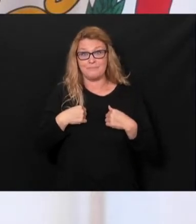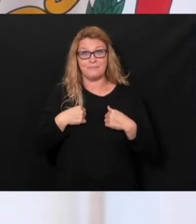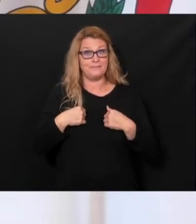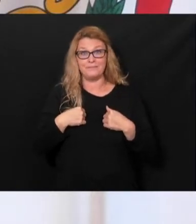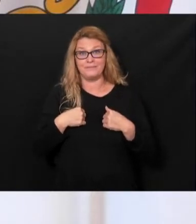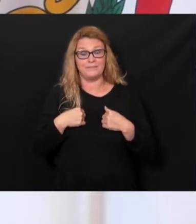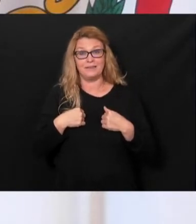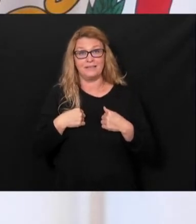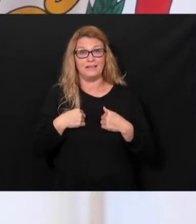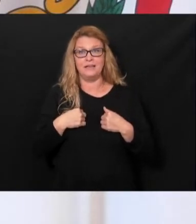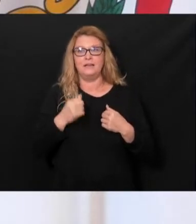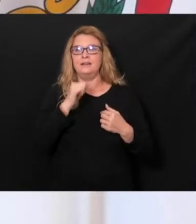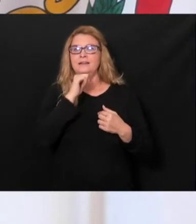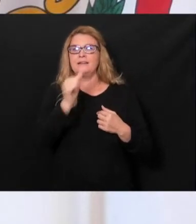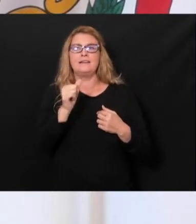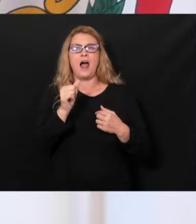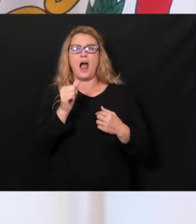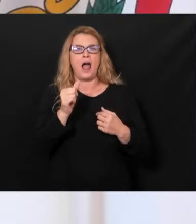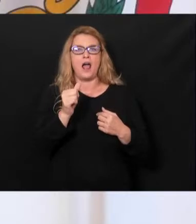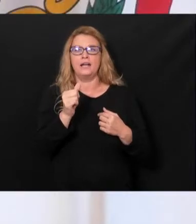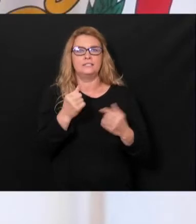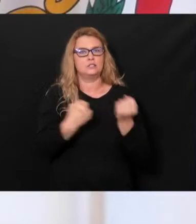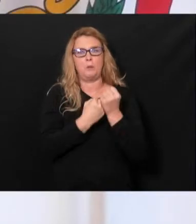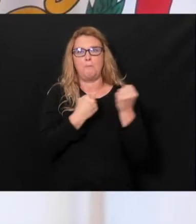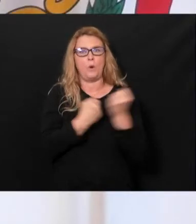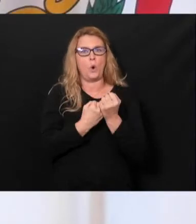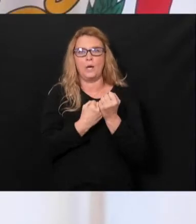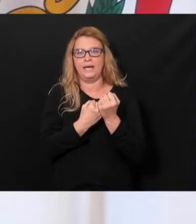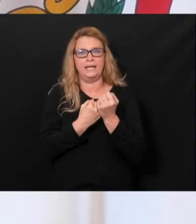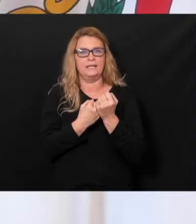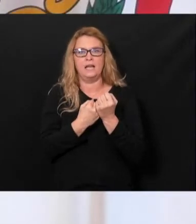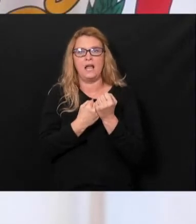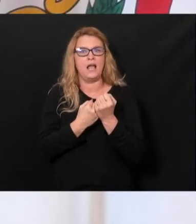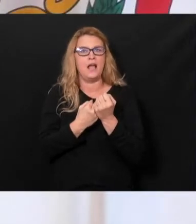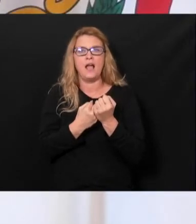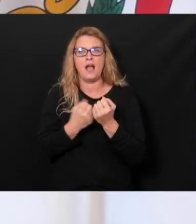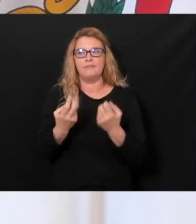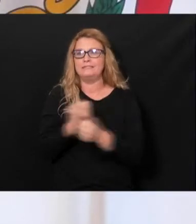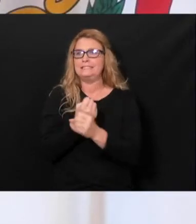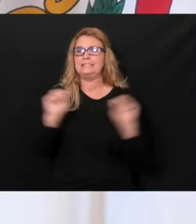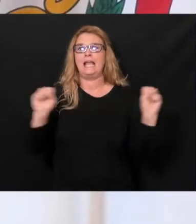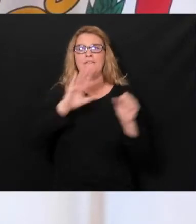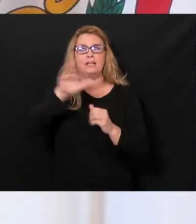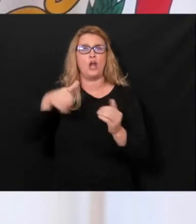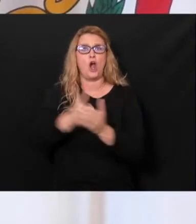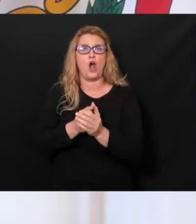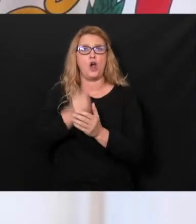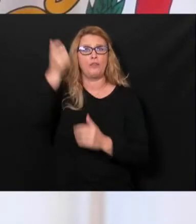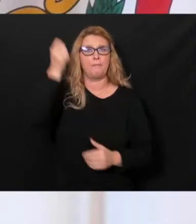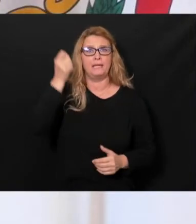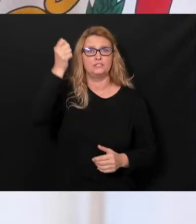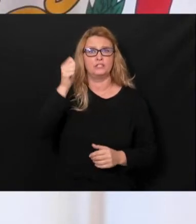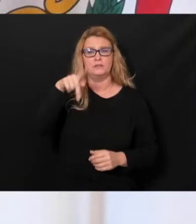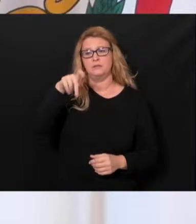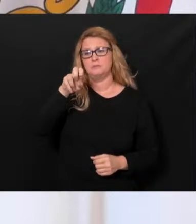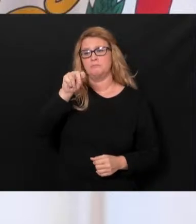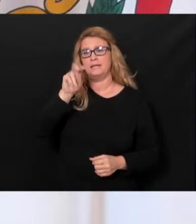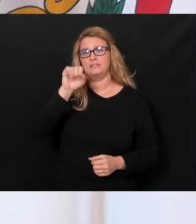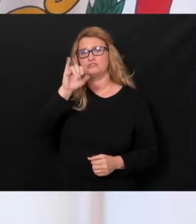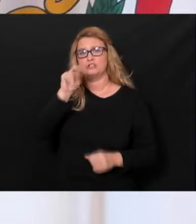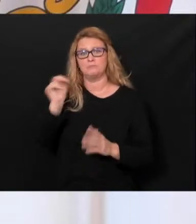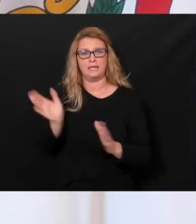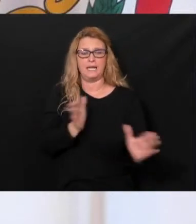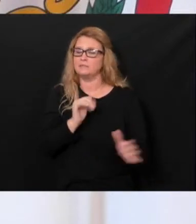of bailing out a bunch of pension plans all across this land that were mismanaged for decades and everything. I'm not for that at